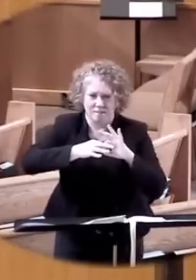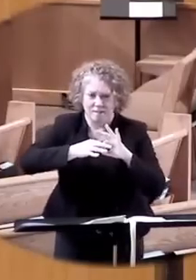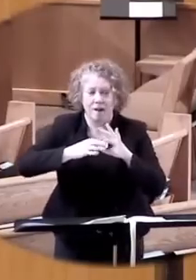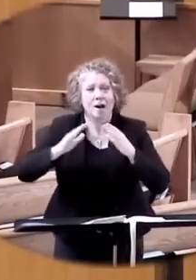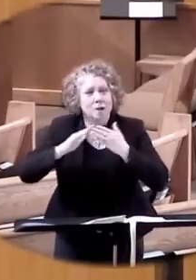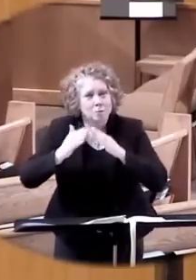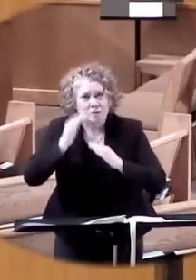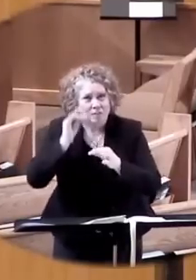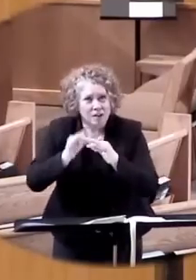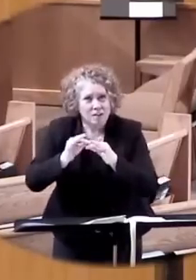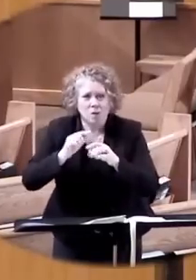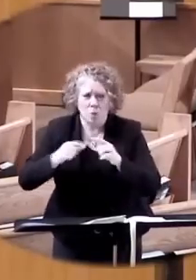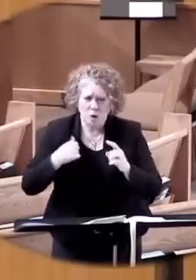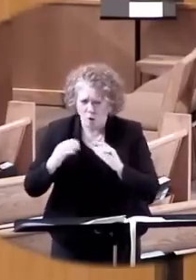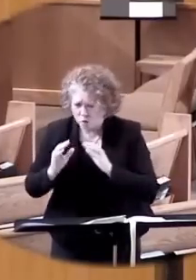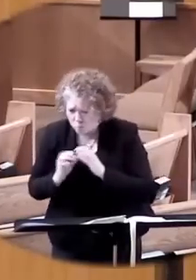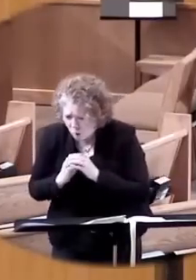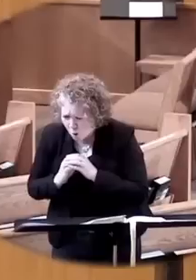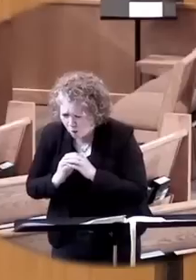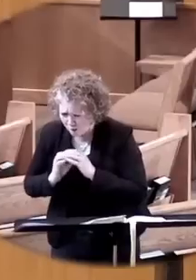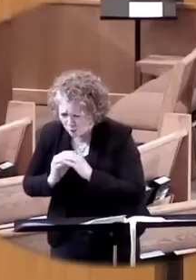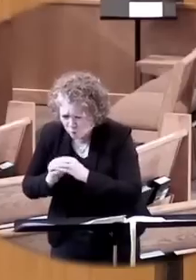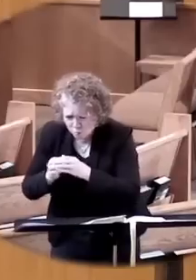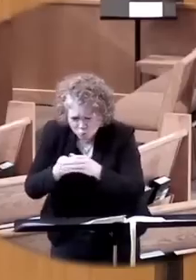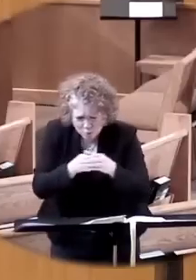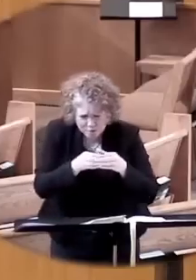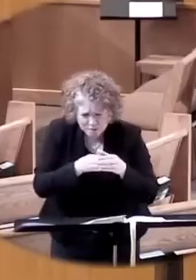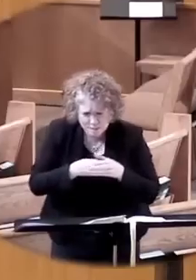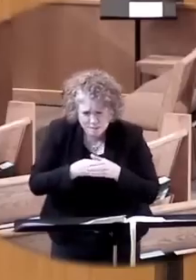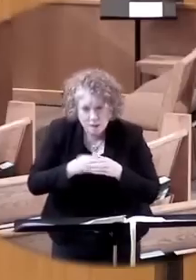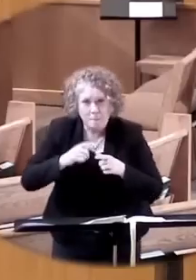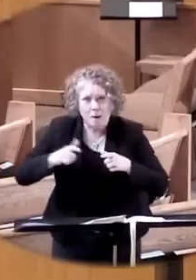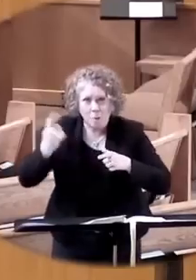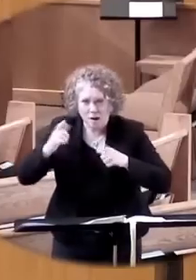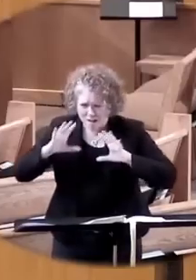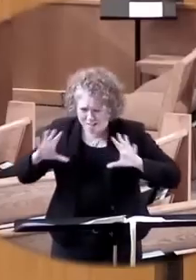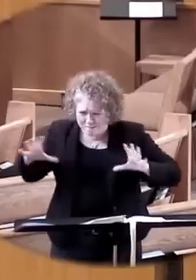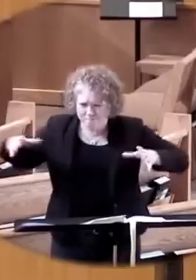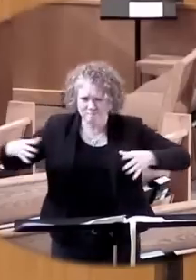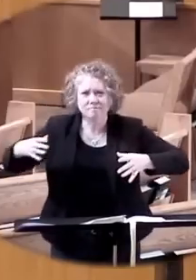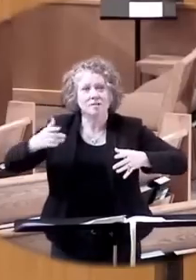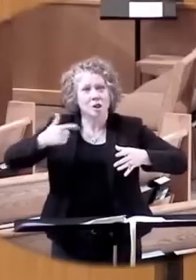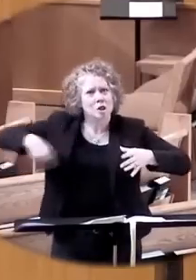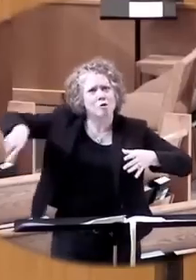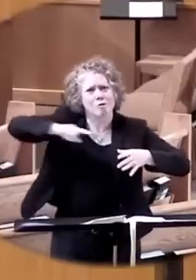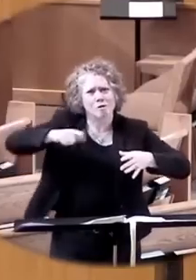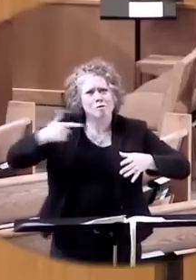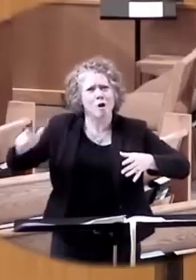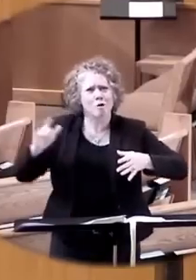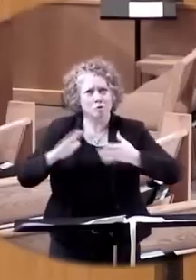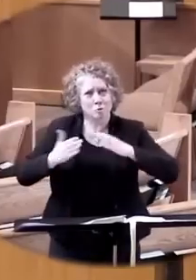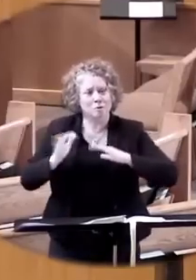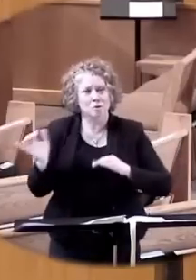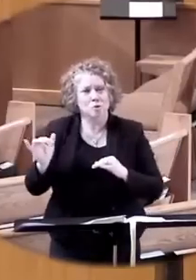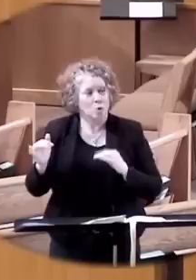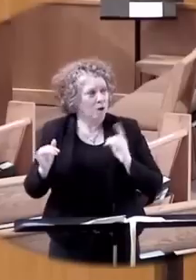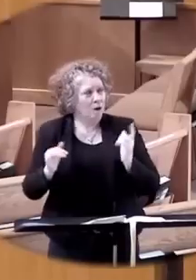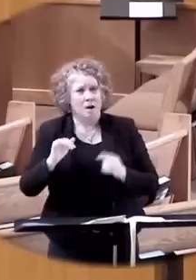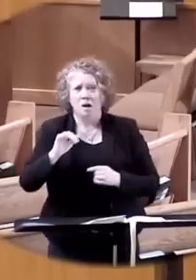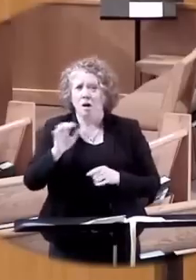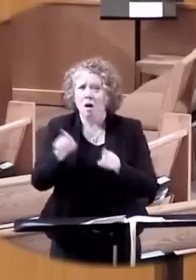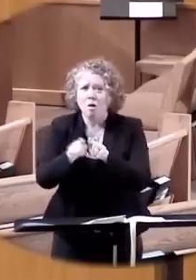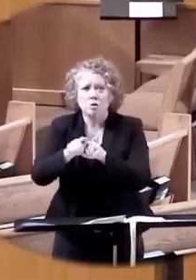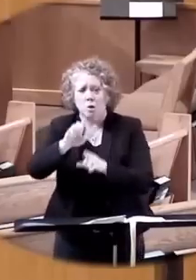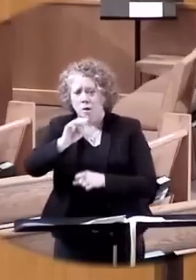a larger community. Also, Marisa, as she is playing the organ and cantering this night, she's